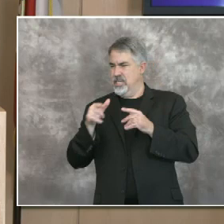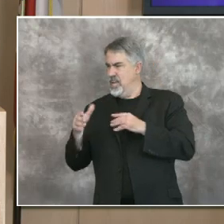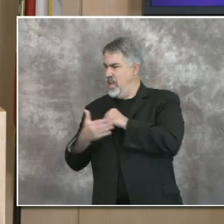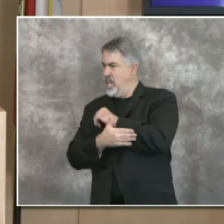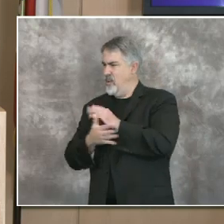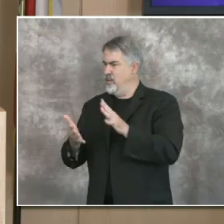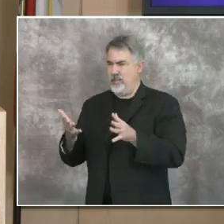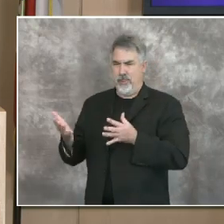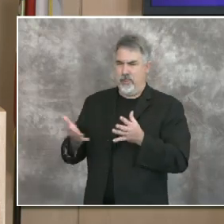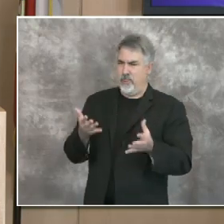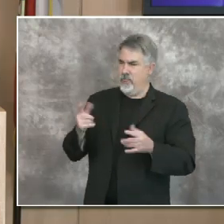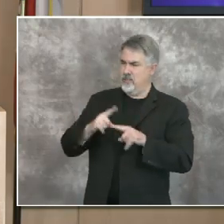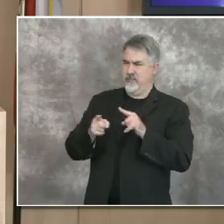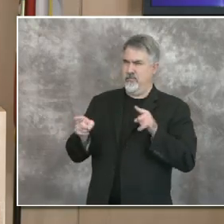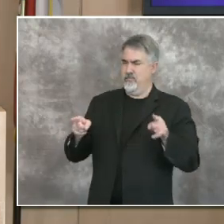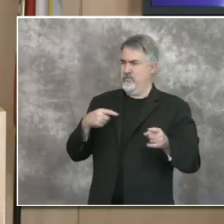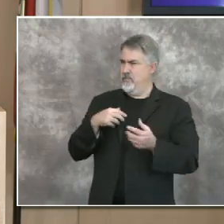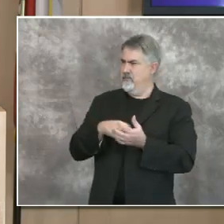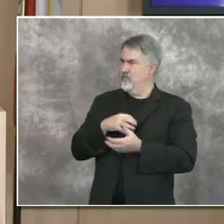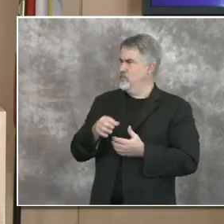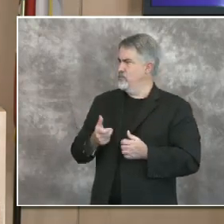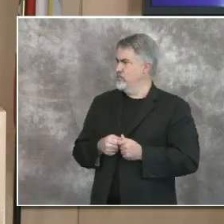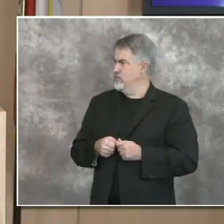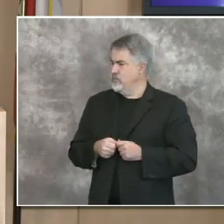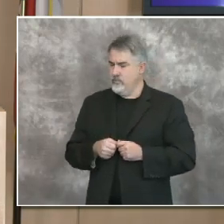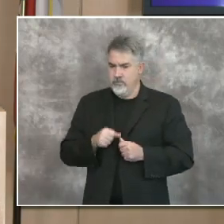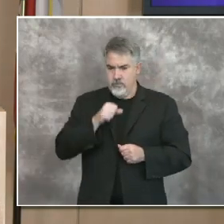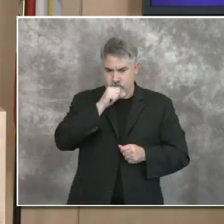Supervisor Fletcher respond.